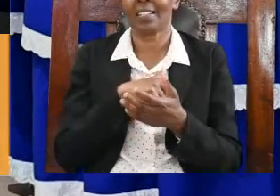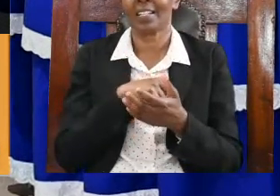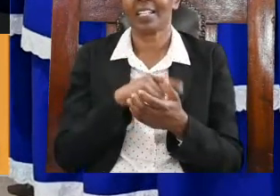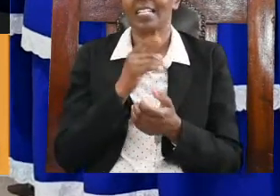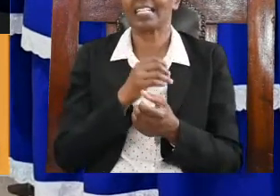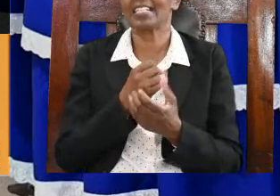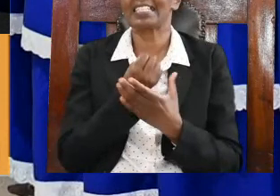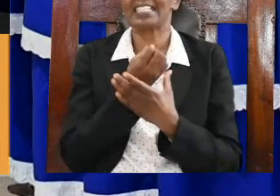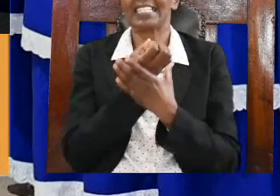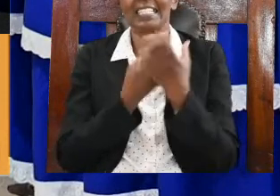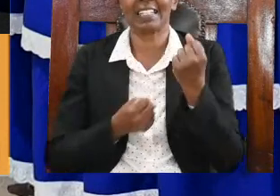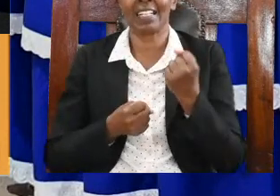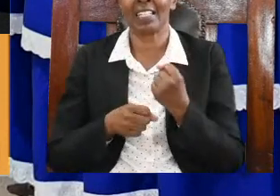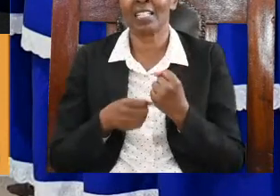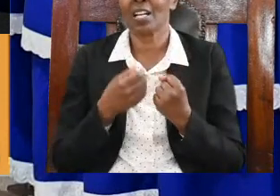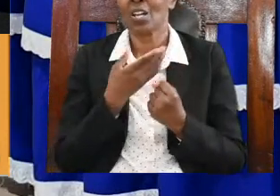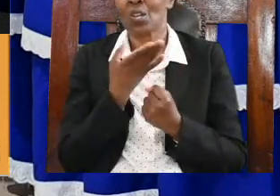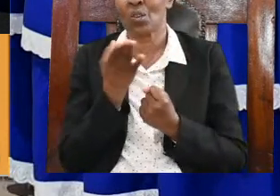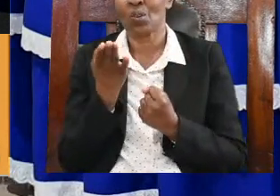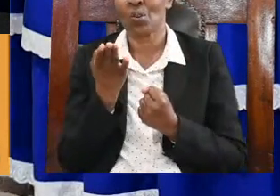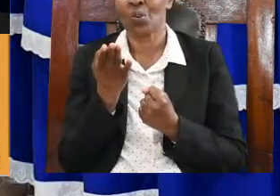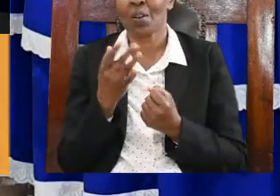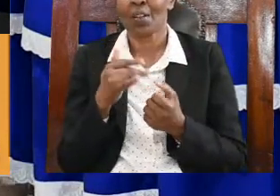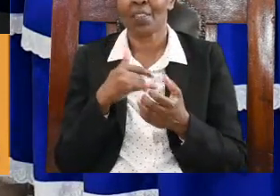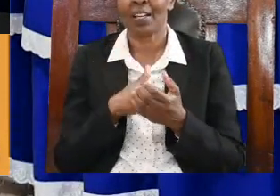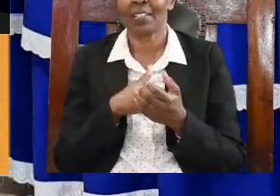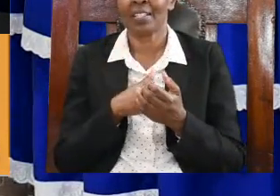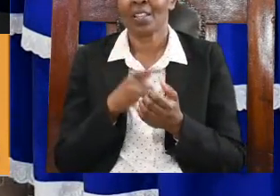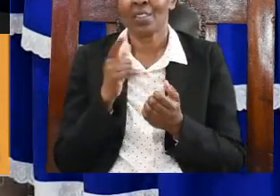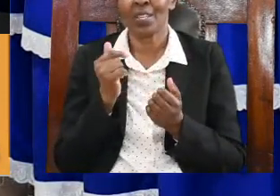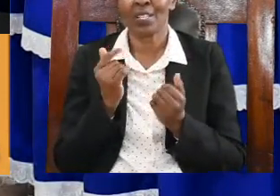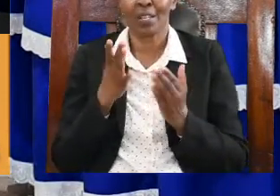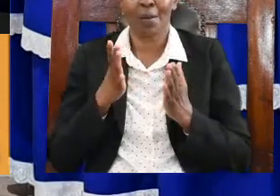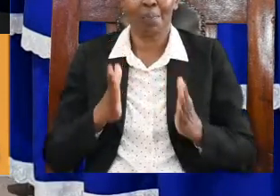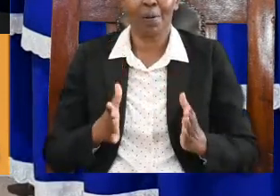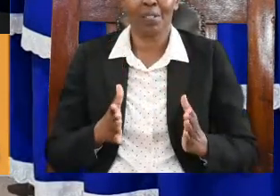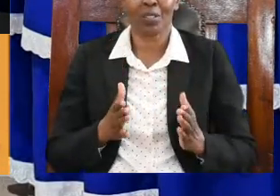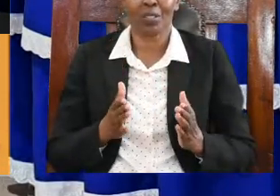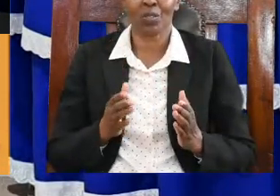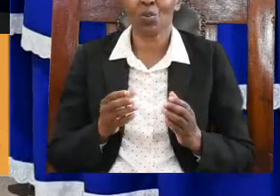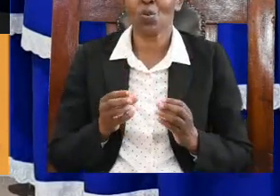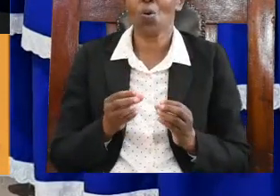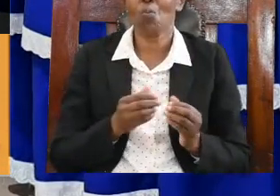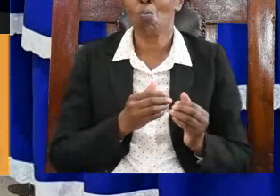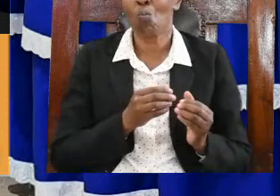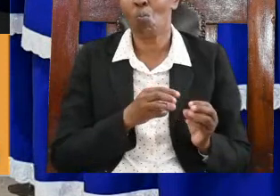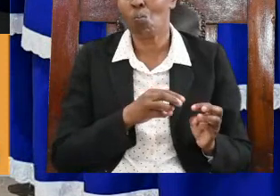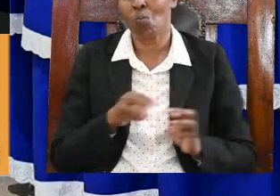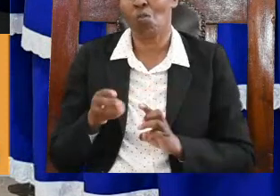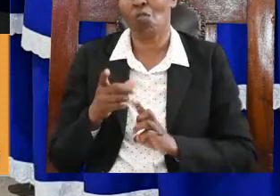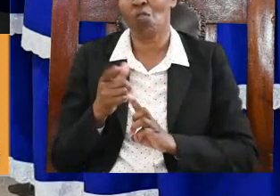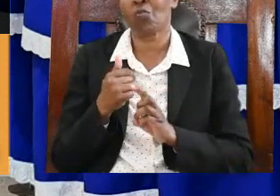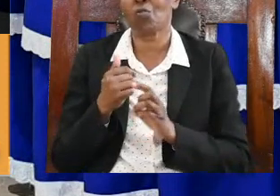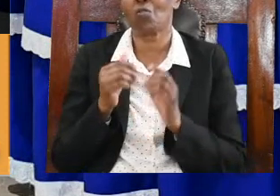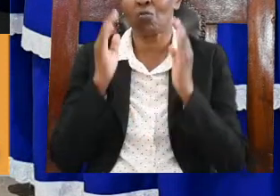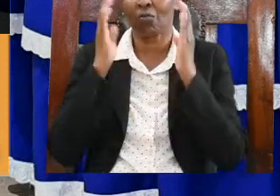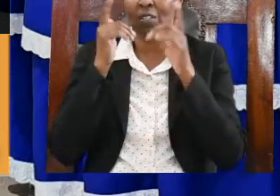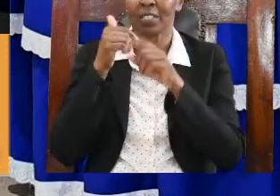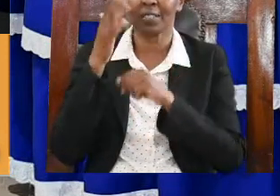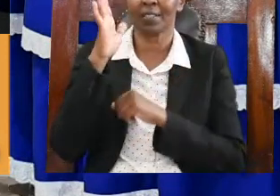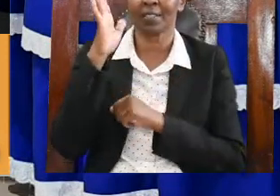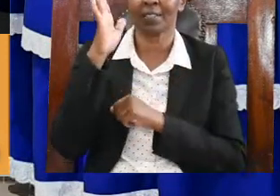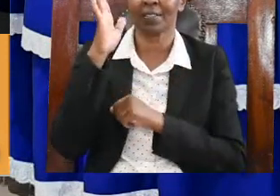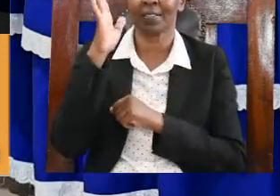discourage this man of God, is so that he can have this man of God lose sight, is that this man of God